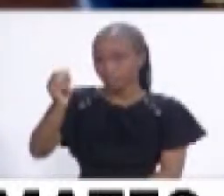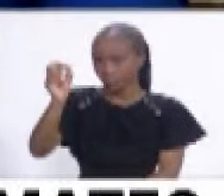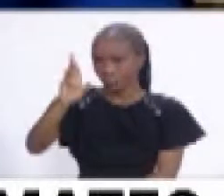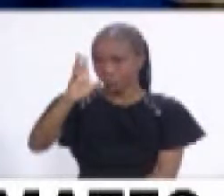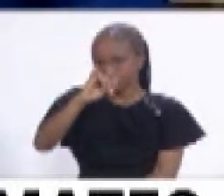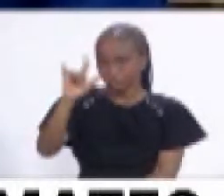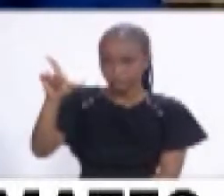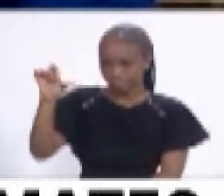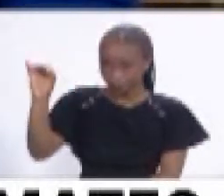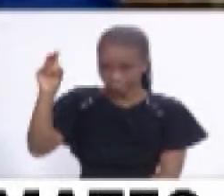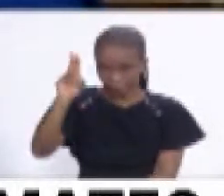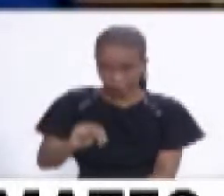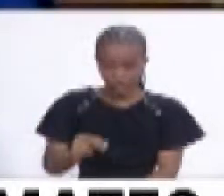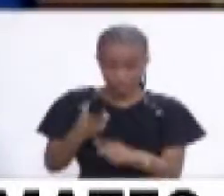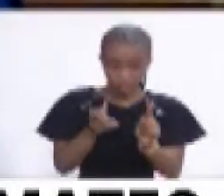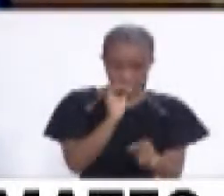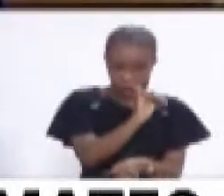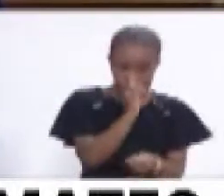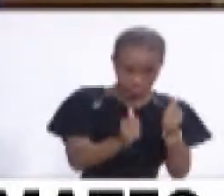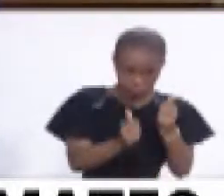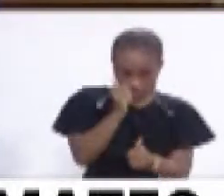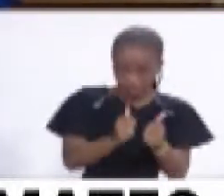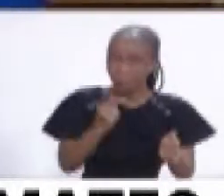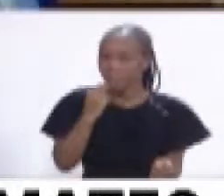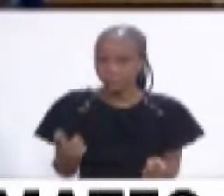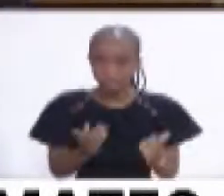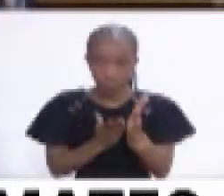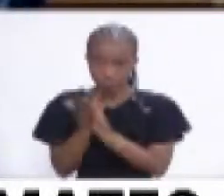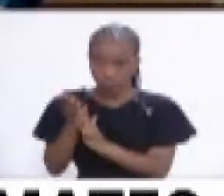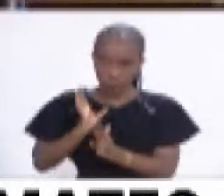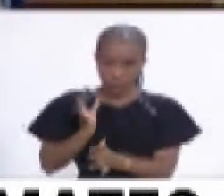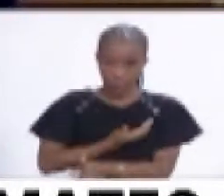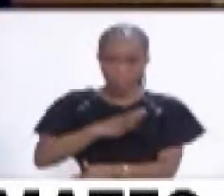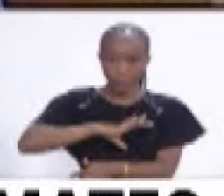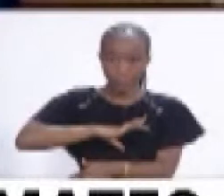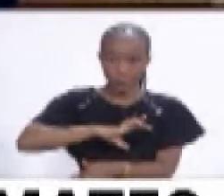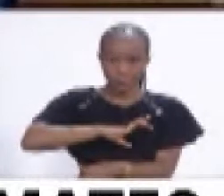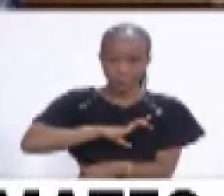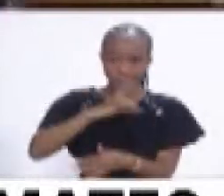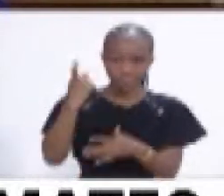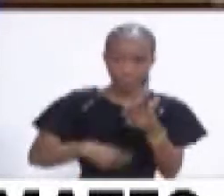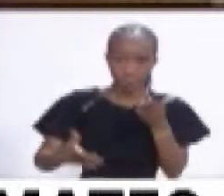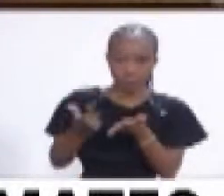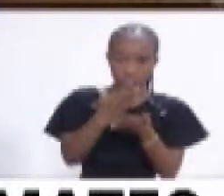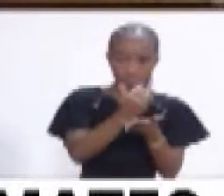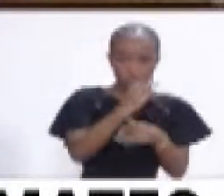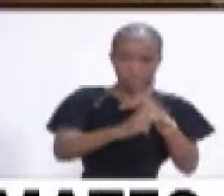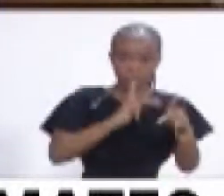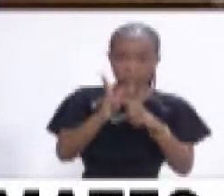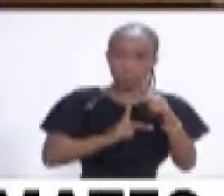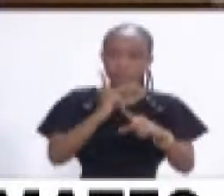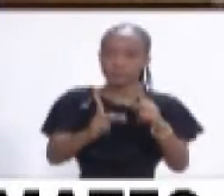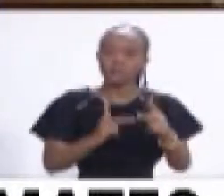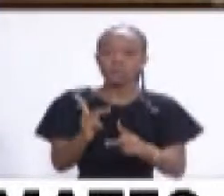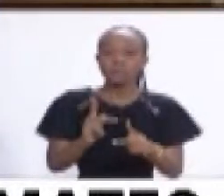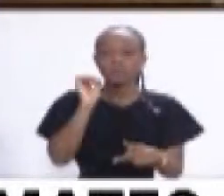out of which we informed that through our own internal revenue collection processes,